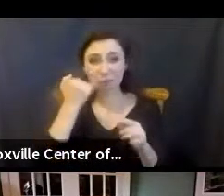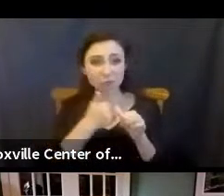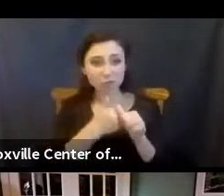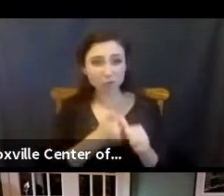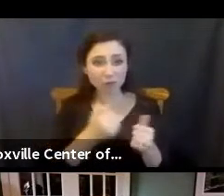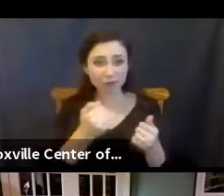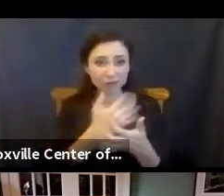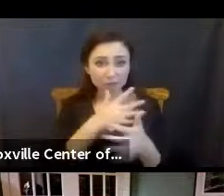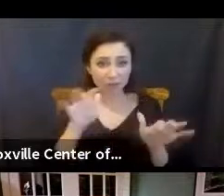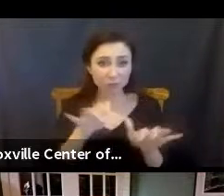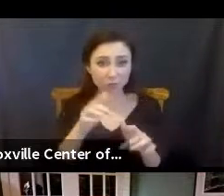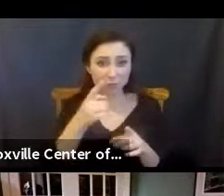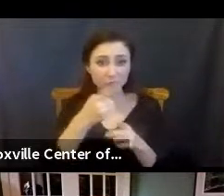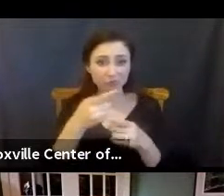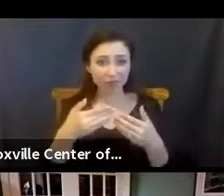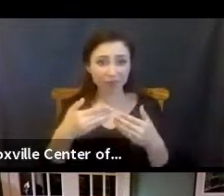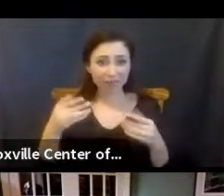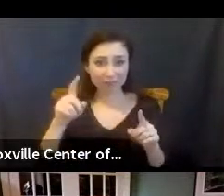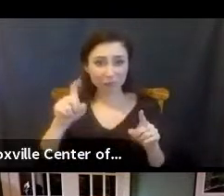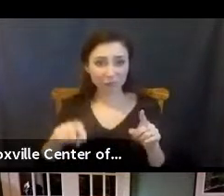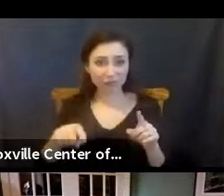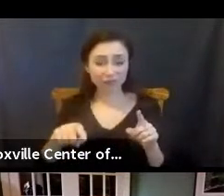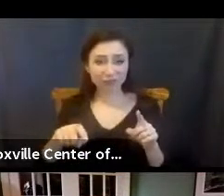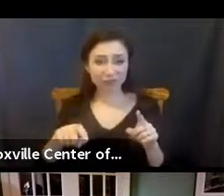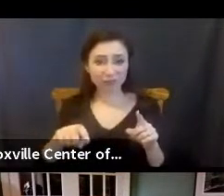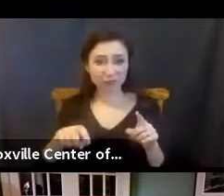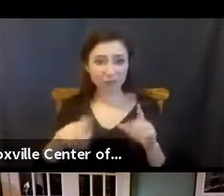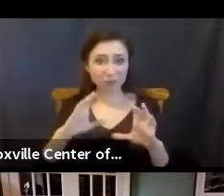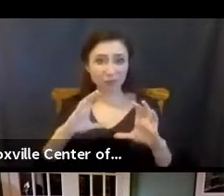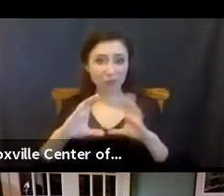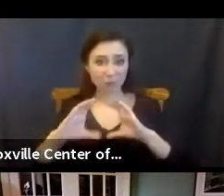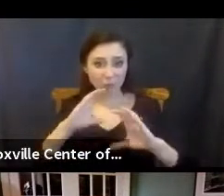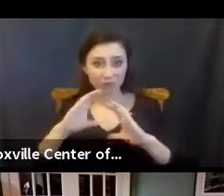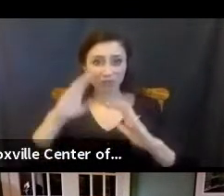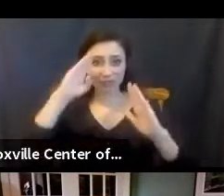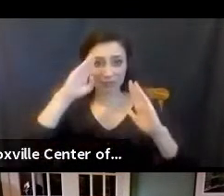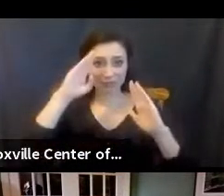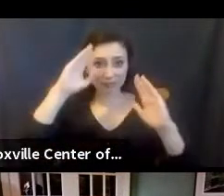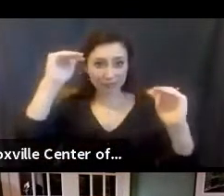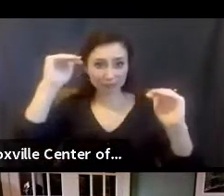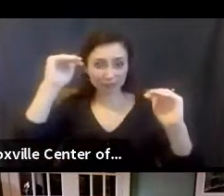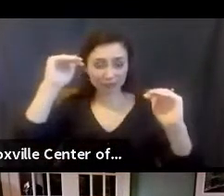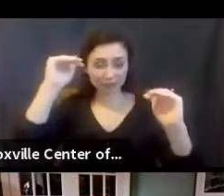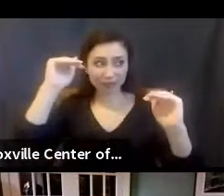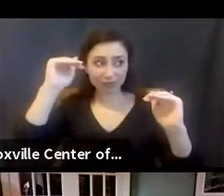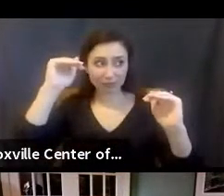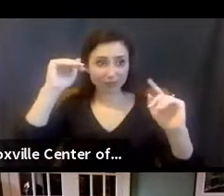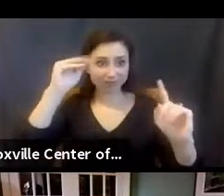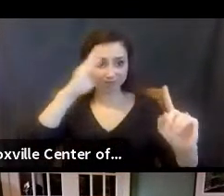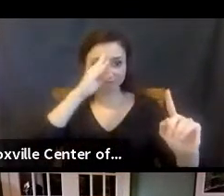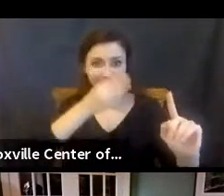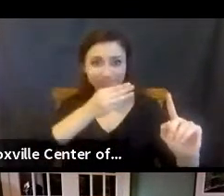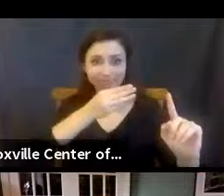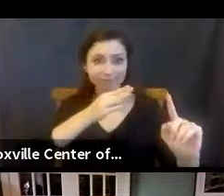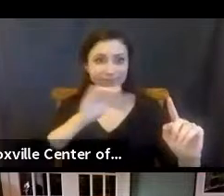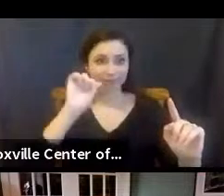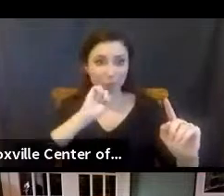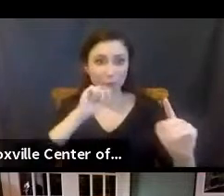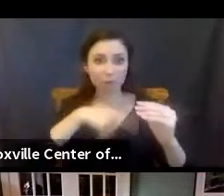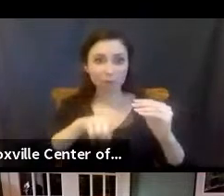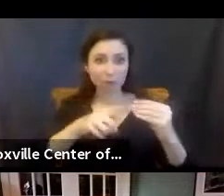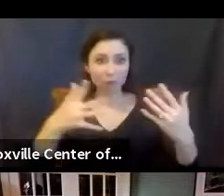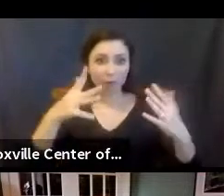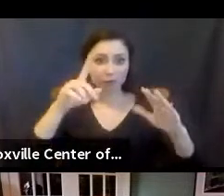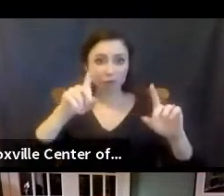to do the right thing, do we need to re-communicate the expectations to bars about what this should look